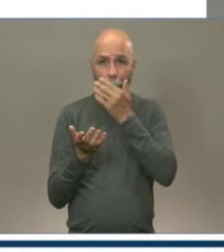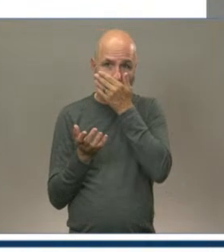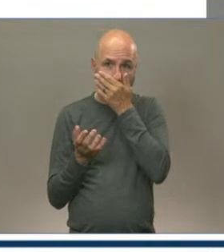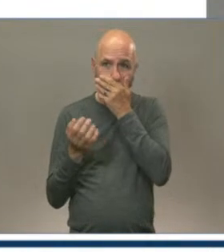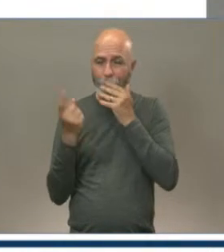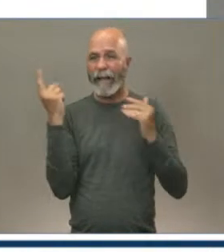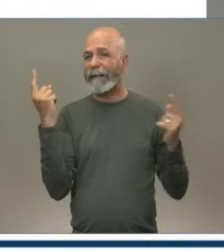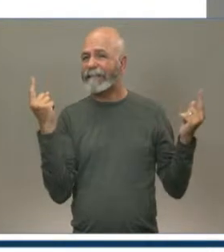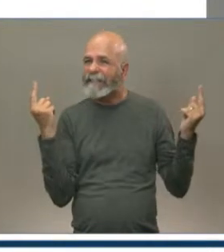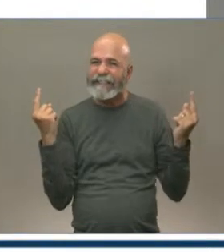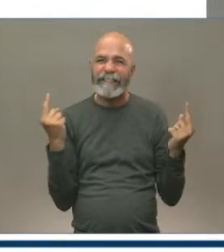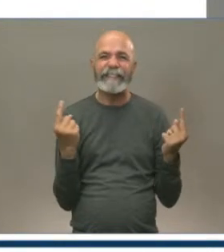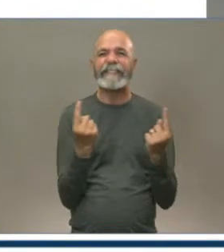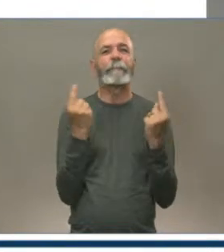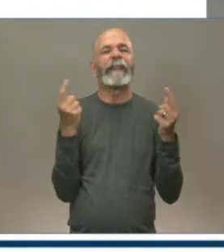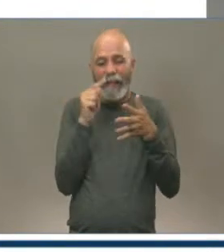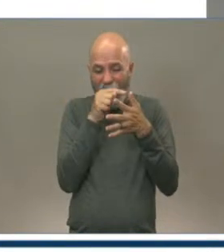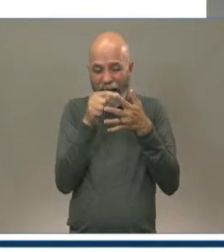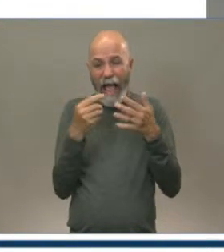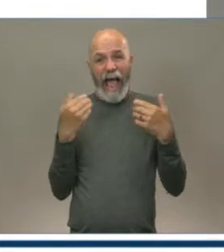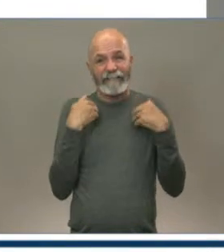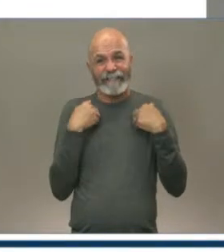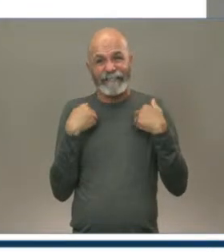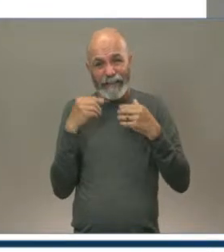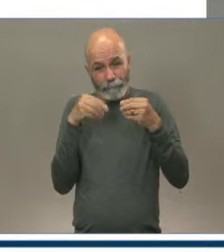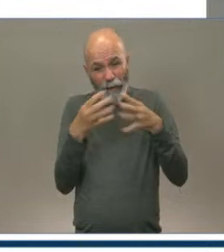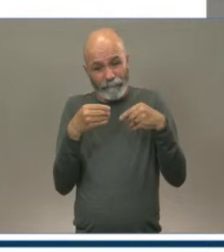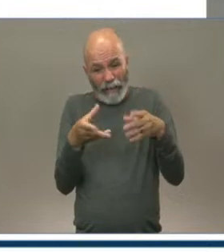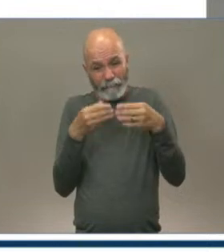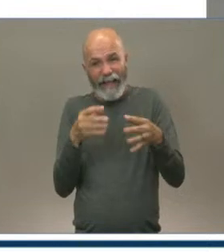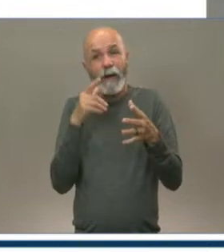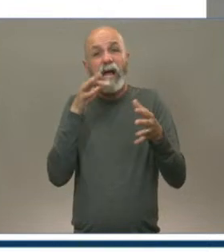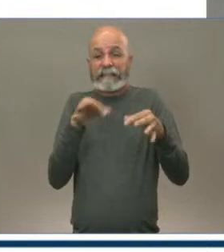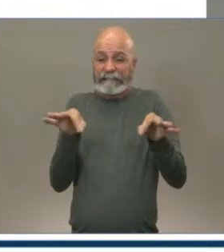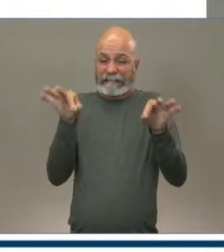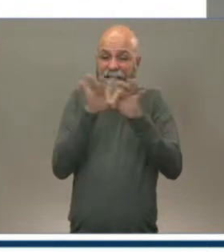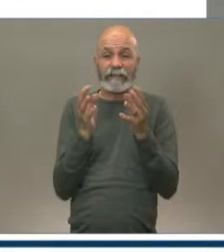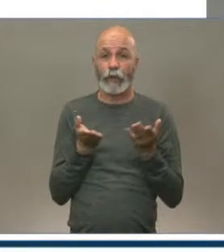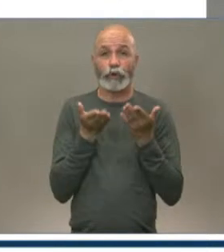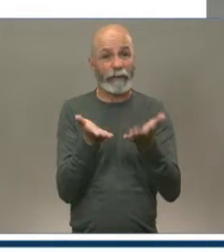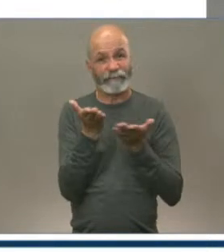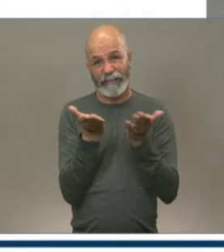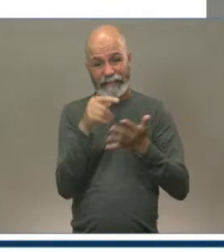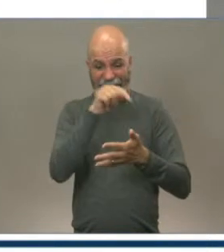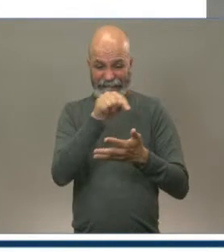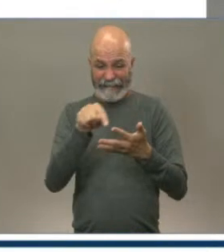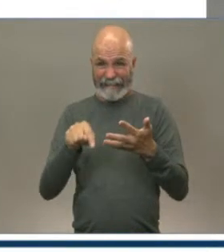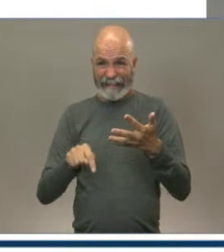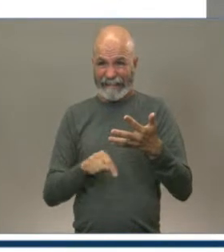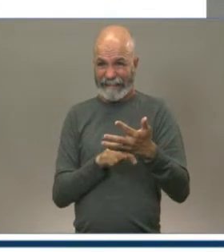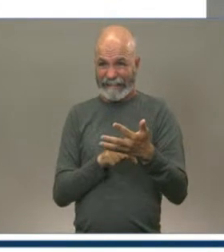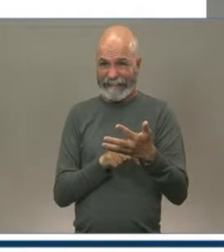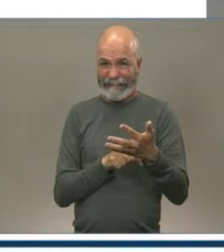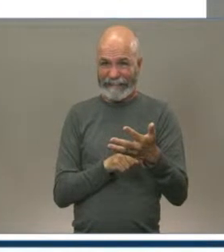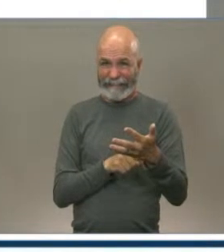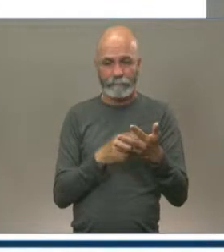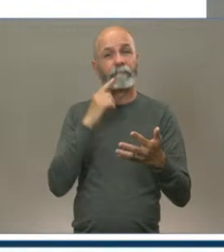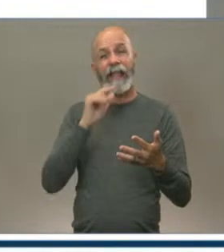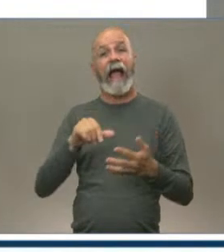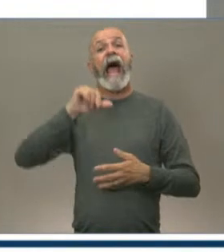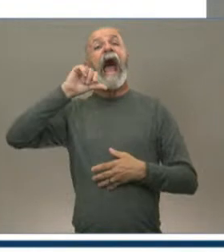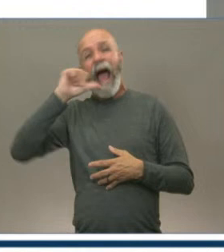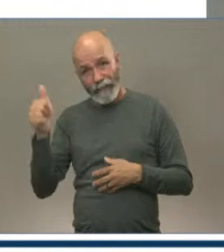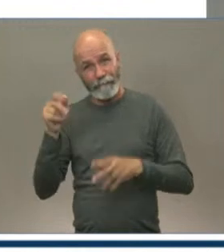securing essential products or services. But we know that some of you have other good reasons for travel within the